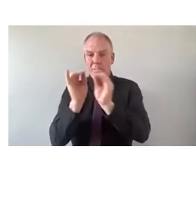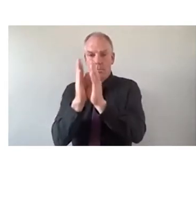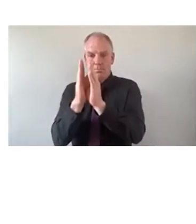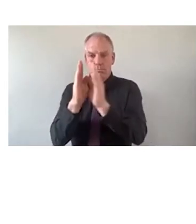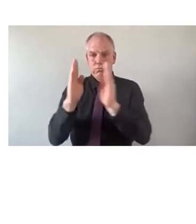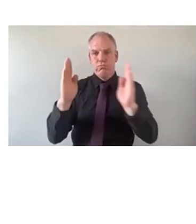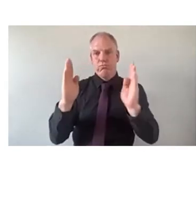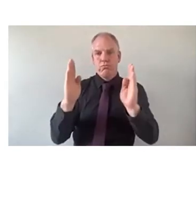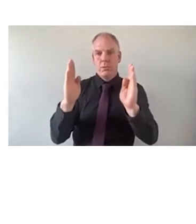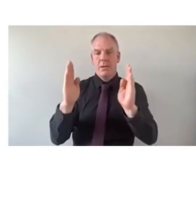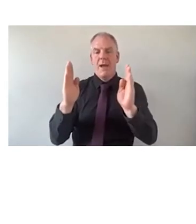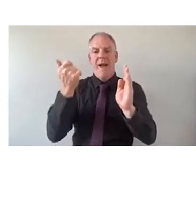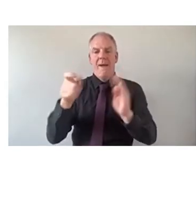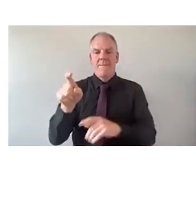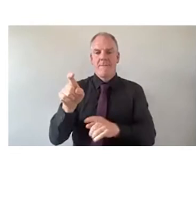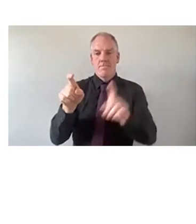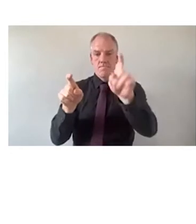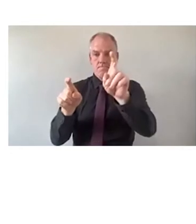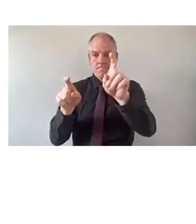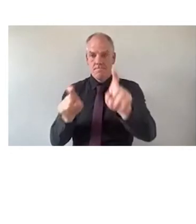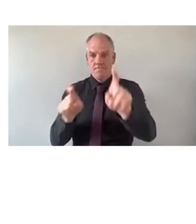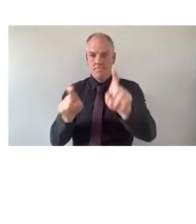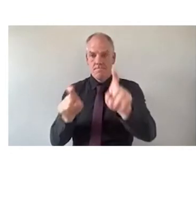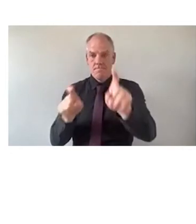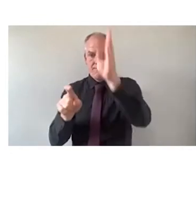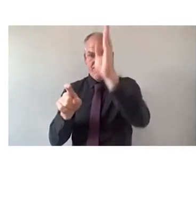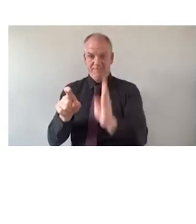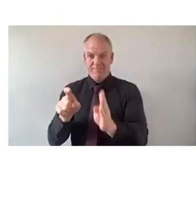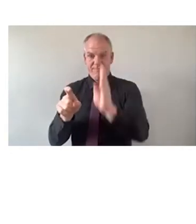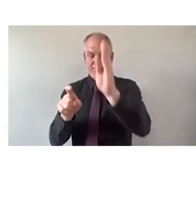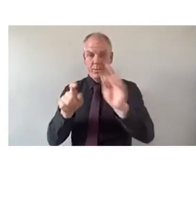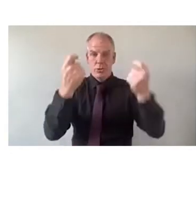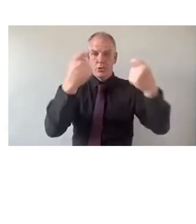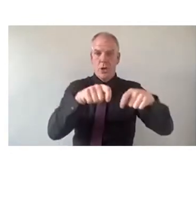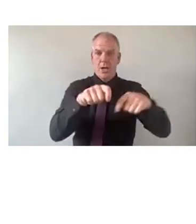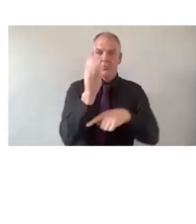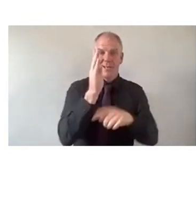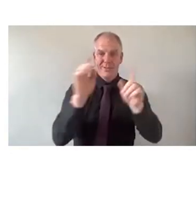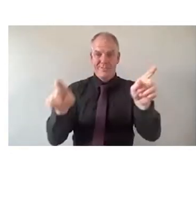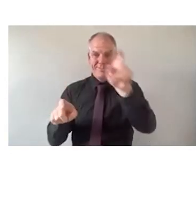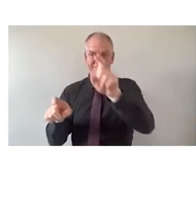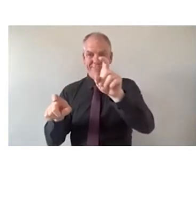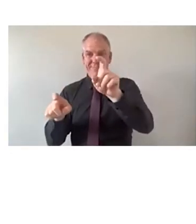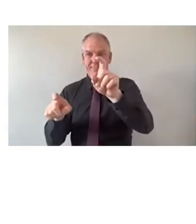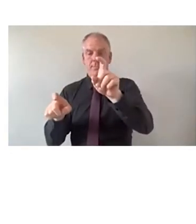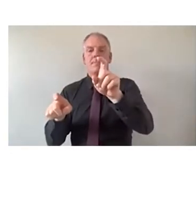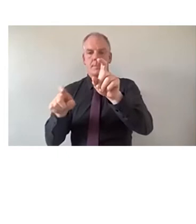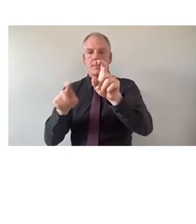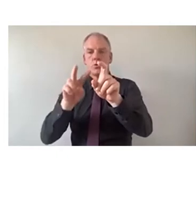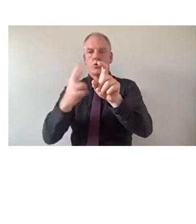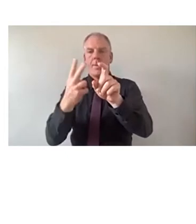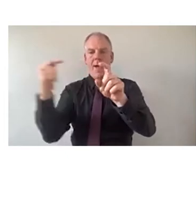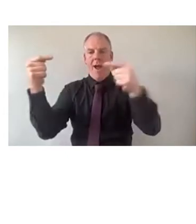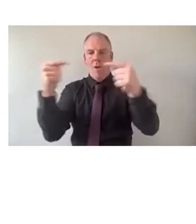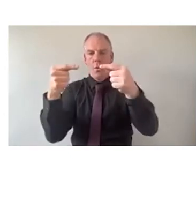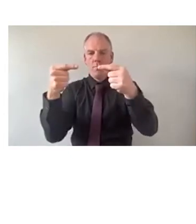can enlarge the speaker or the interpreter side by hovering your pointer over the boundary between the two screens